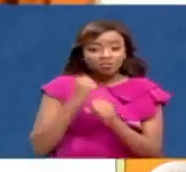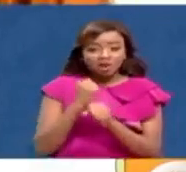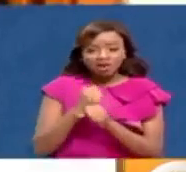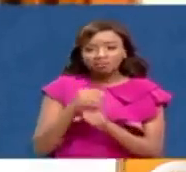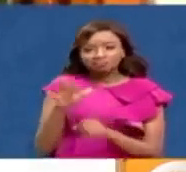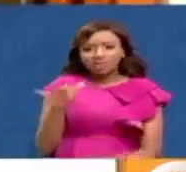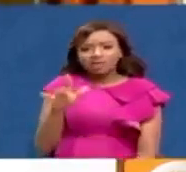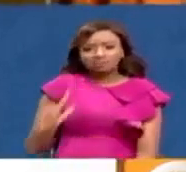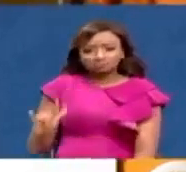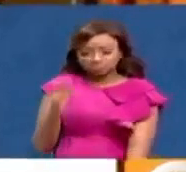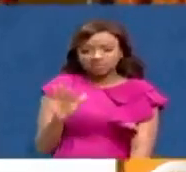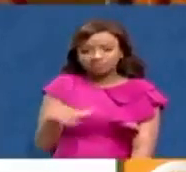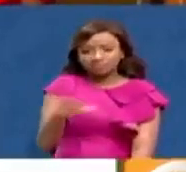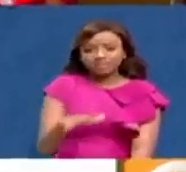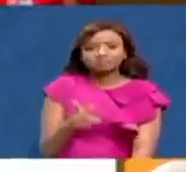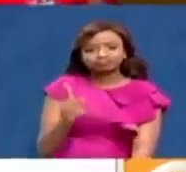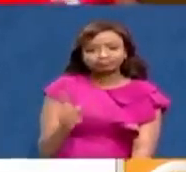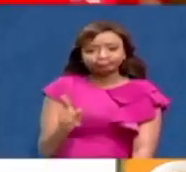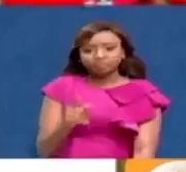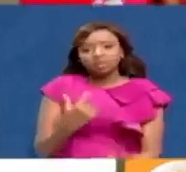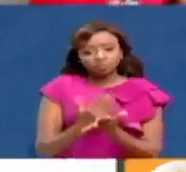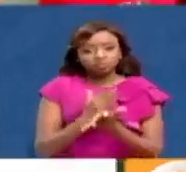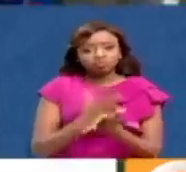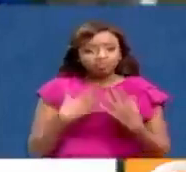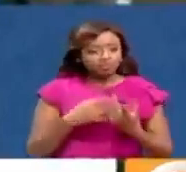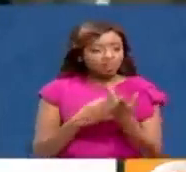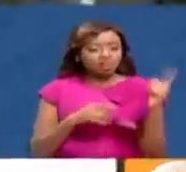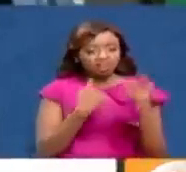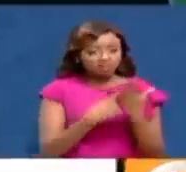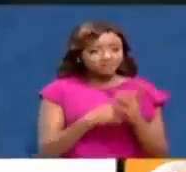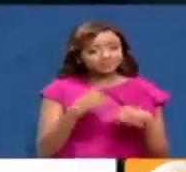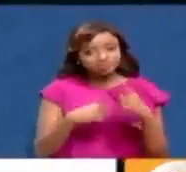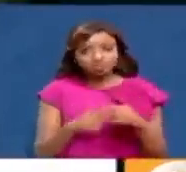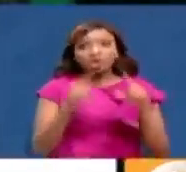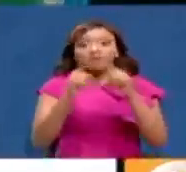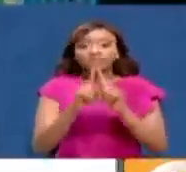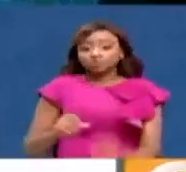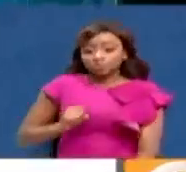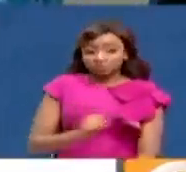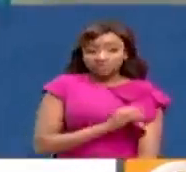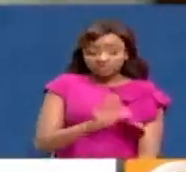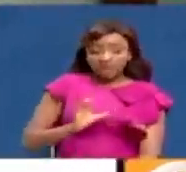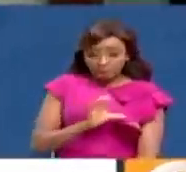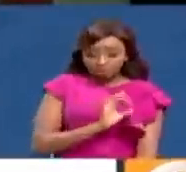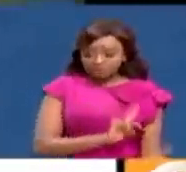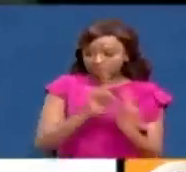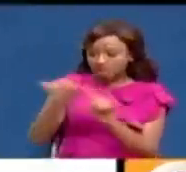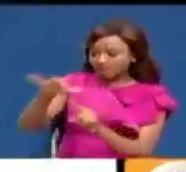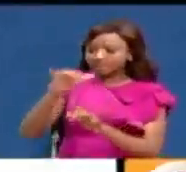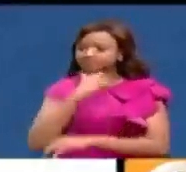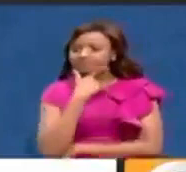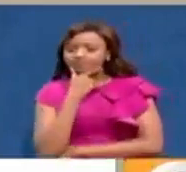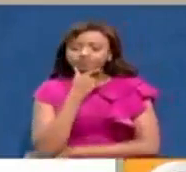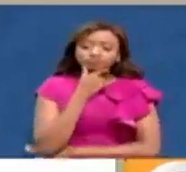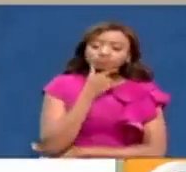of Nairobi, is still a subject of national conversation. Today, the Senate Health Committee conducted a site visit to inquire